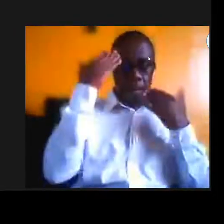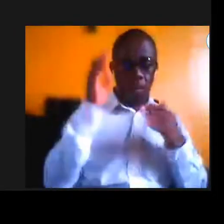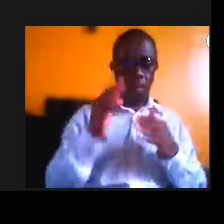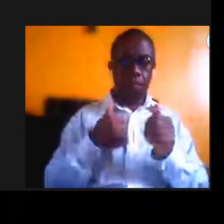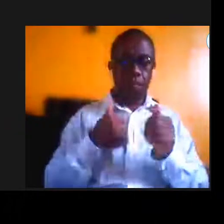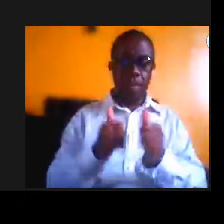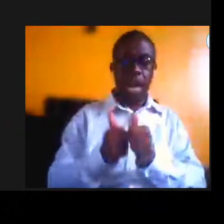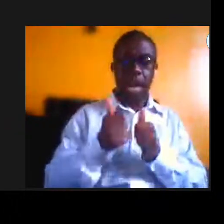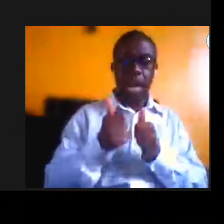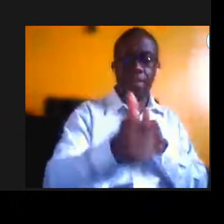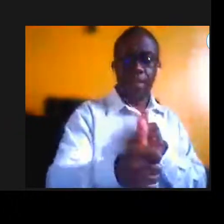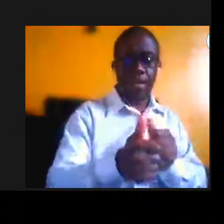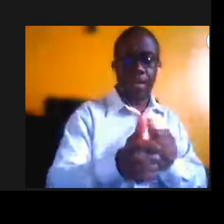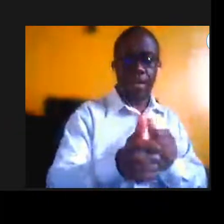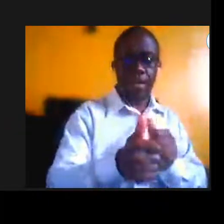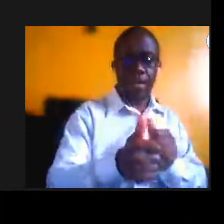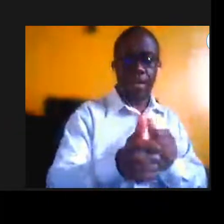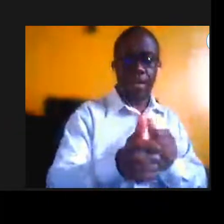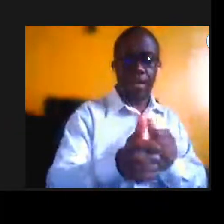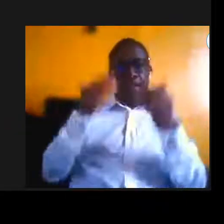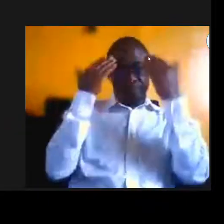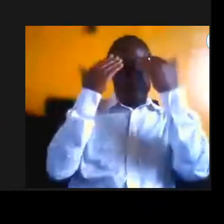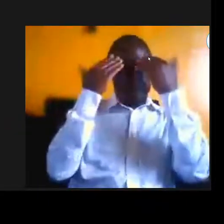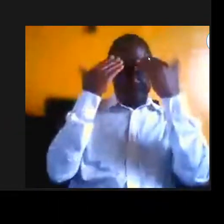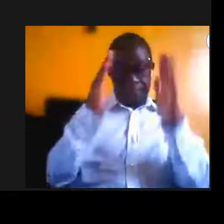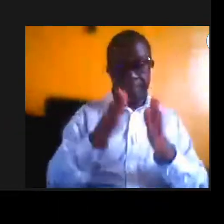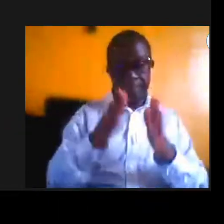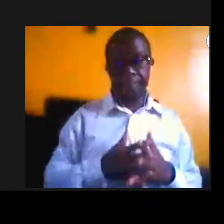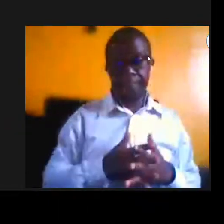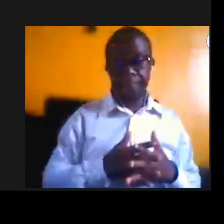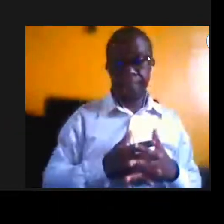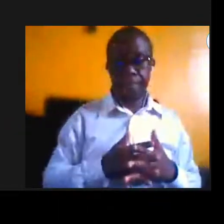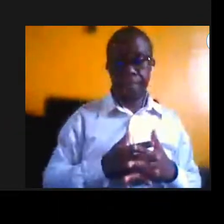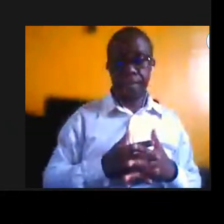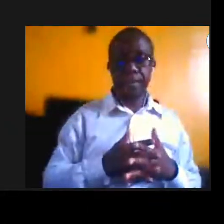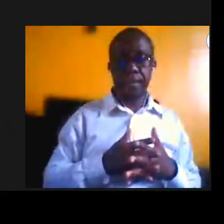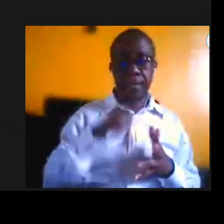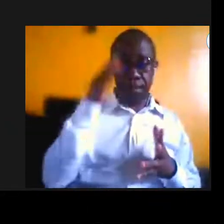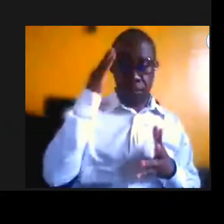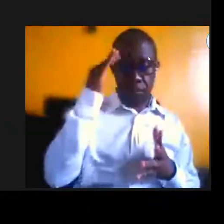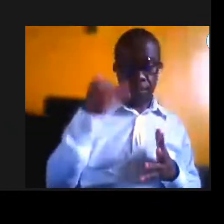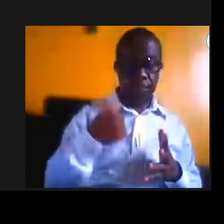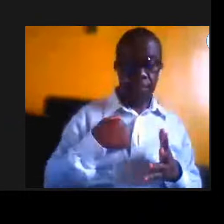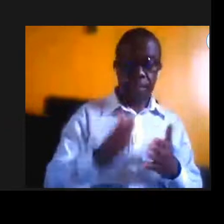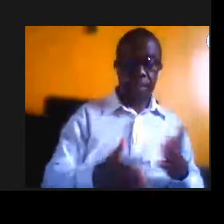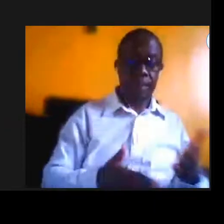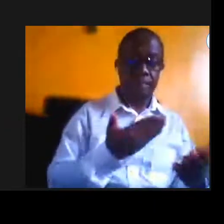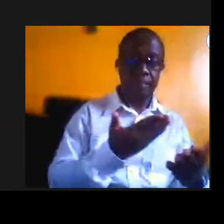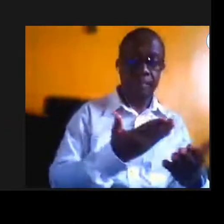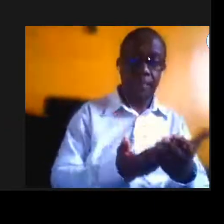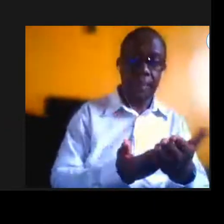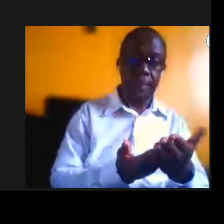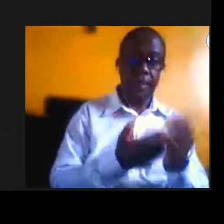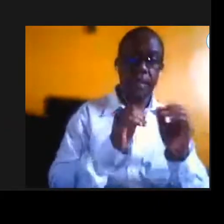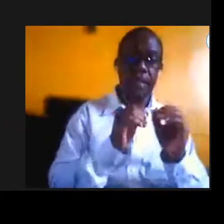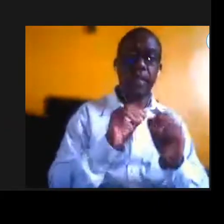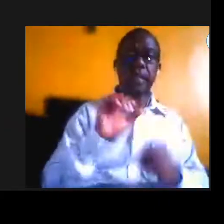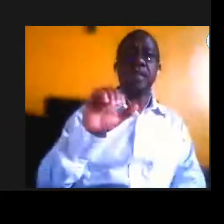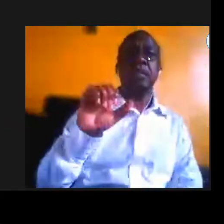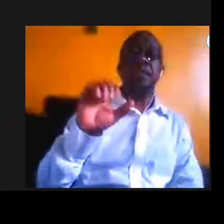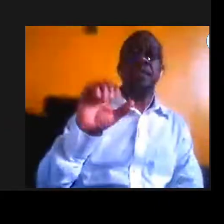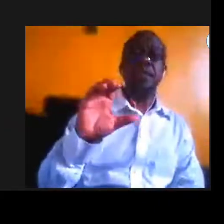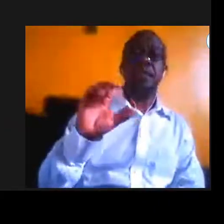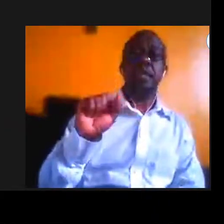are still behind other people. This is why I suggest that civil society organizations should continue